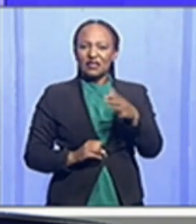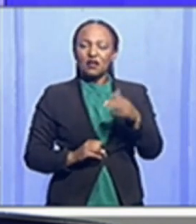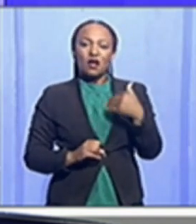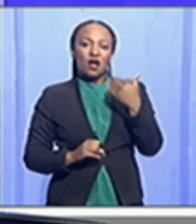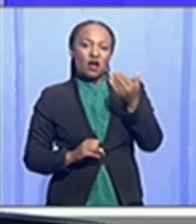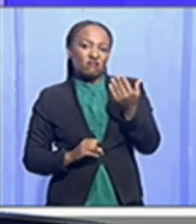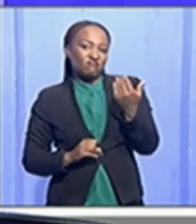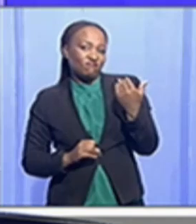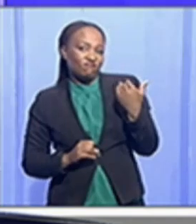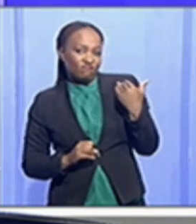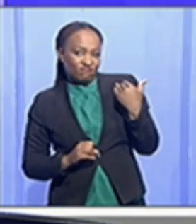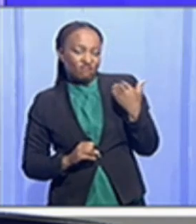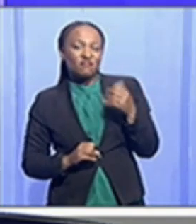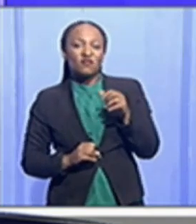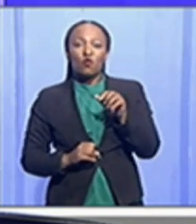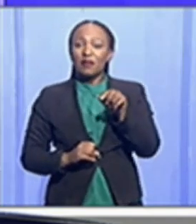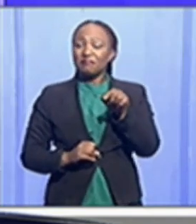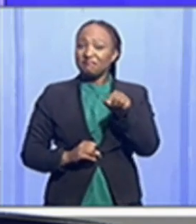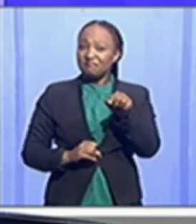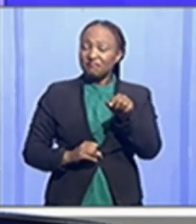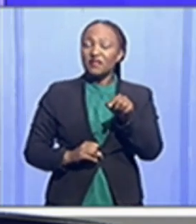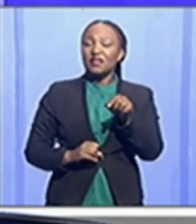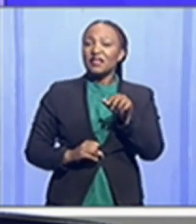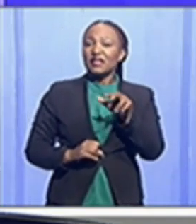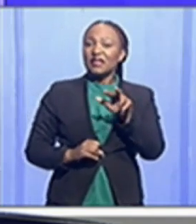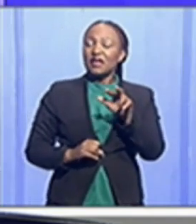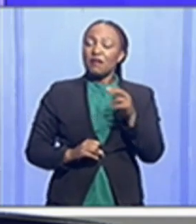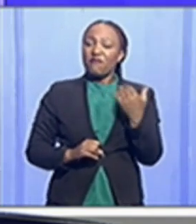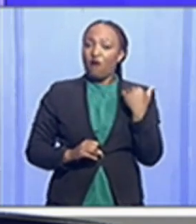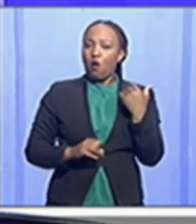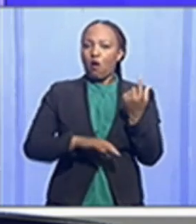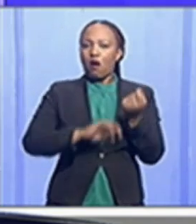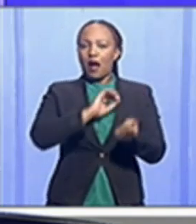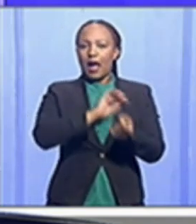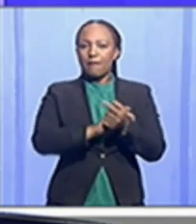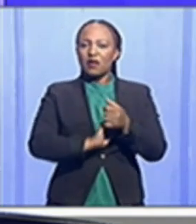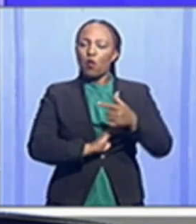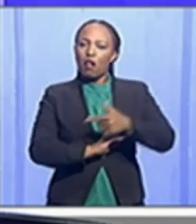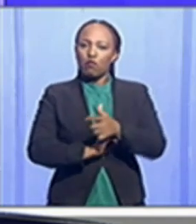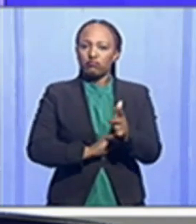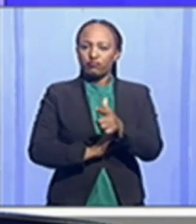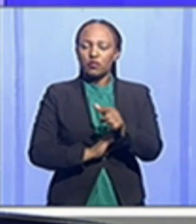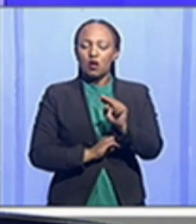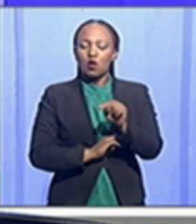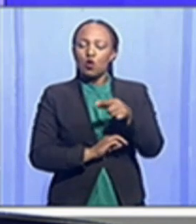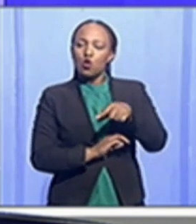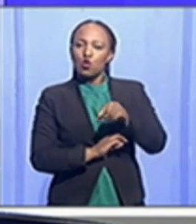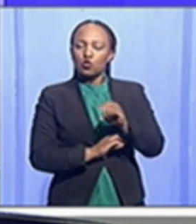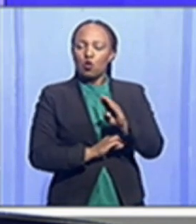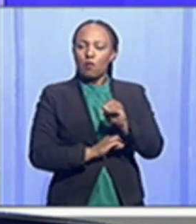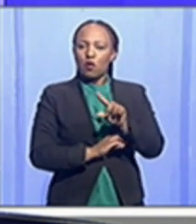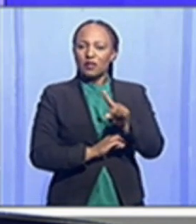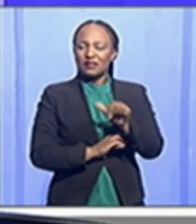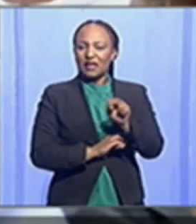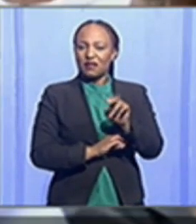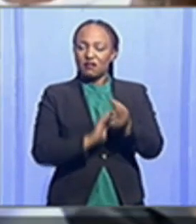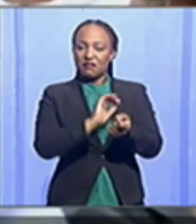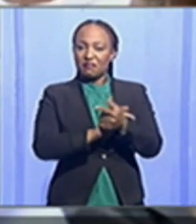feta mo go thuntšitšwego batho ba 16 ka motsaneng wa ka Nqobozana ka Lesukisiki gona Eastern Cape.